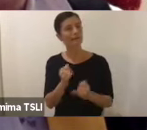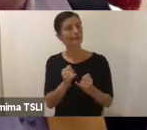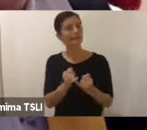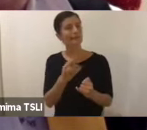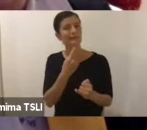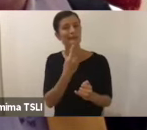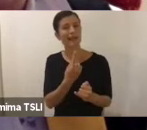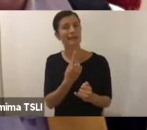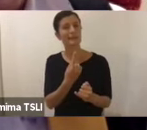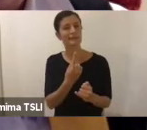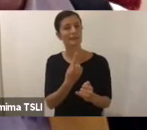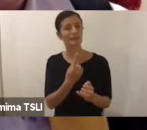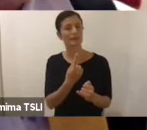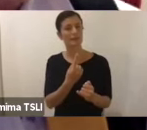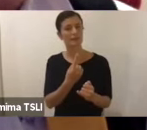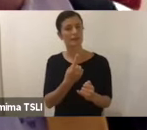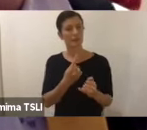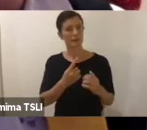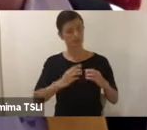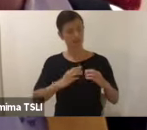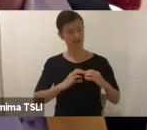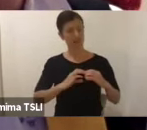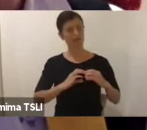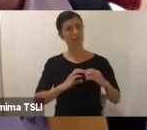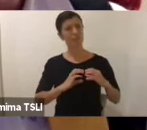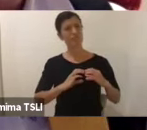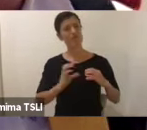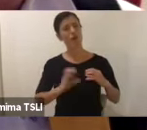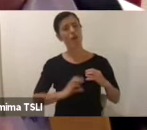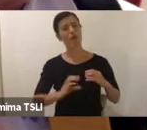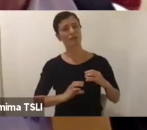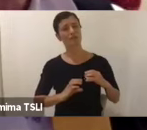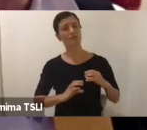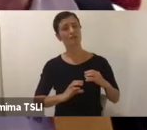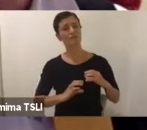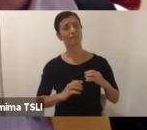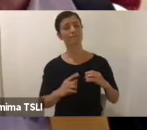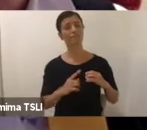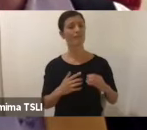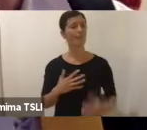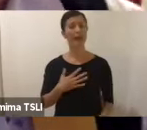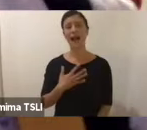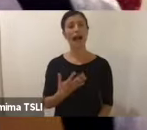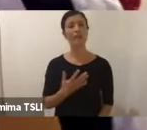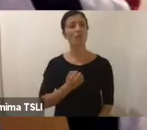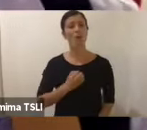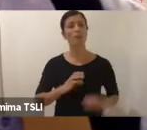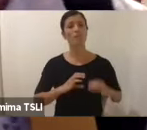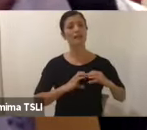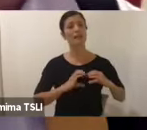america for years and i consider her a friend and you know i i'm sorry i've never really